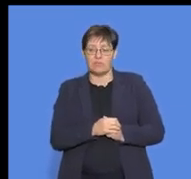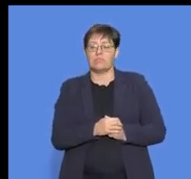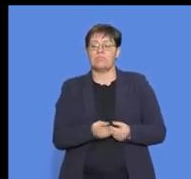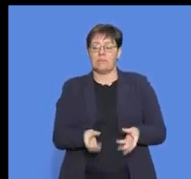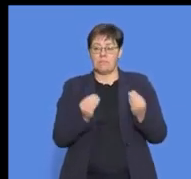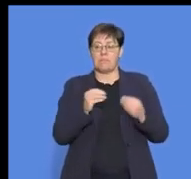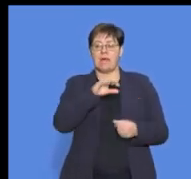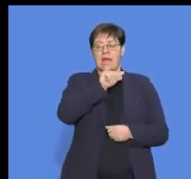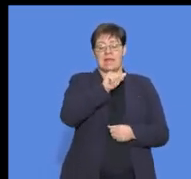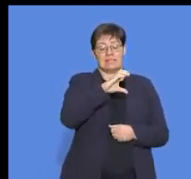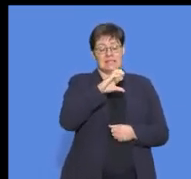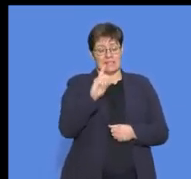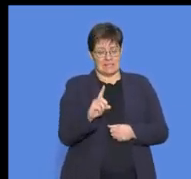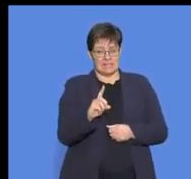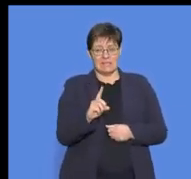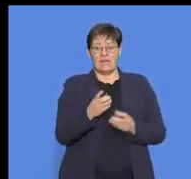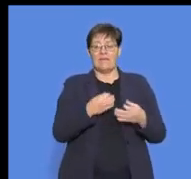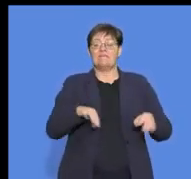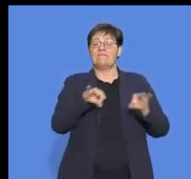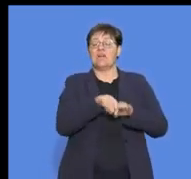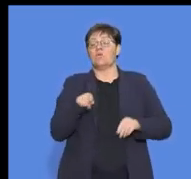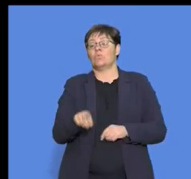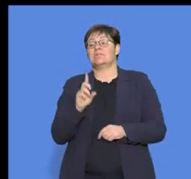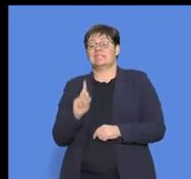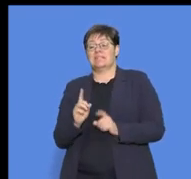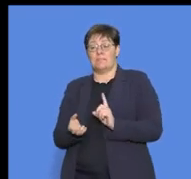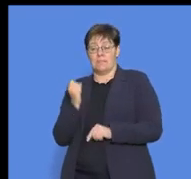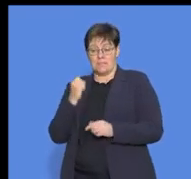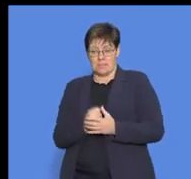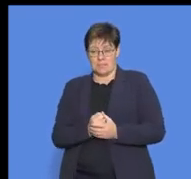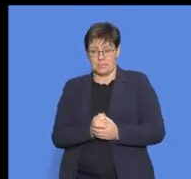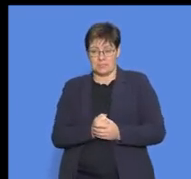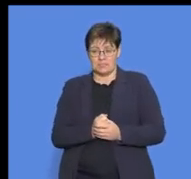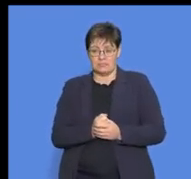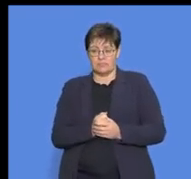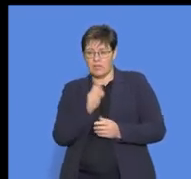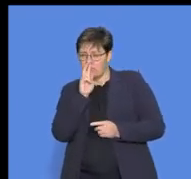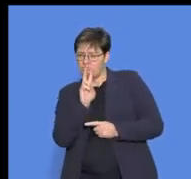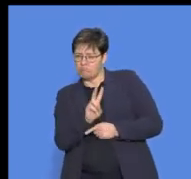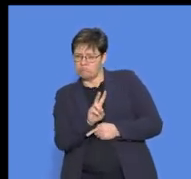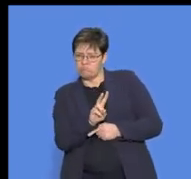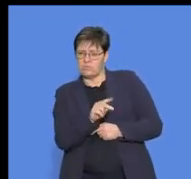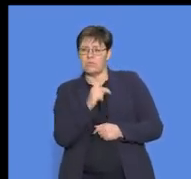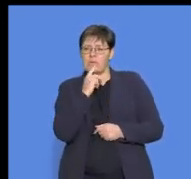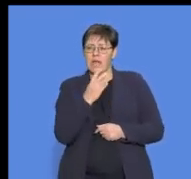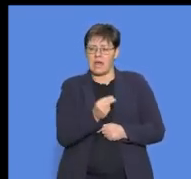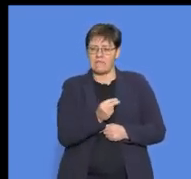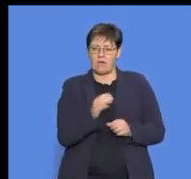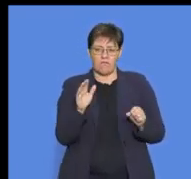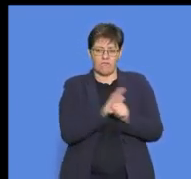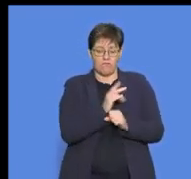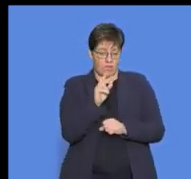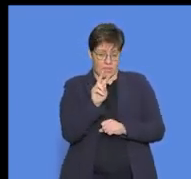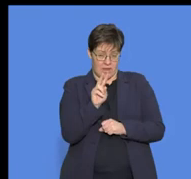looking at triangle ACD and try and find the value of D. Now if we examine triangle ACD, we